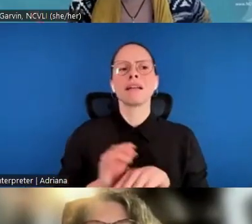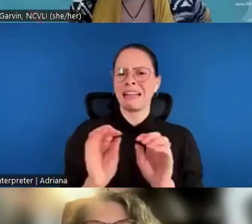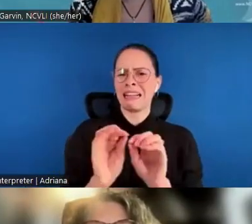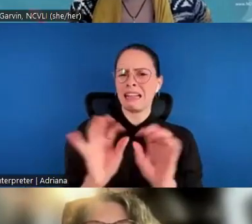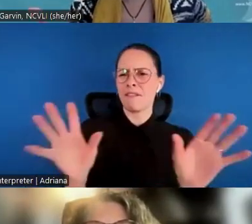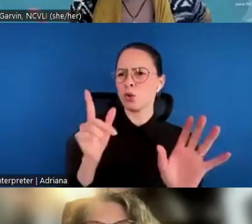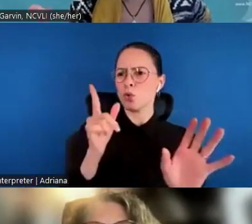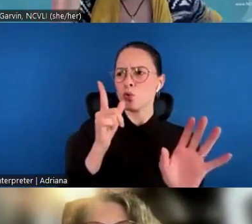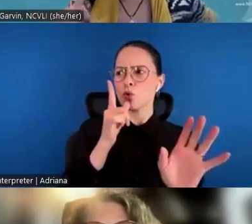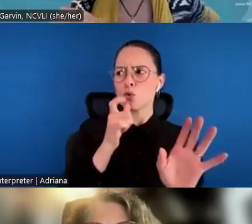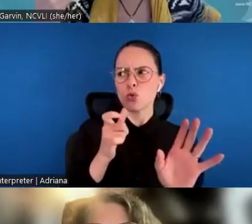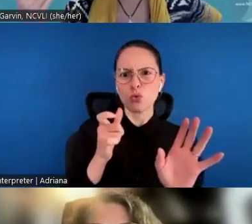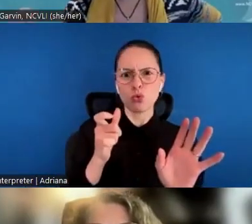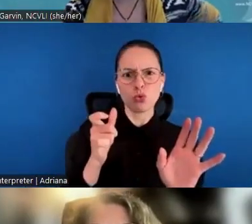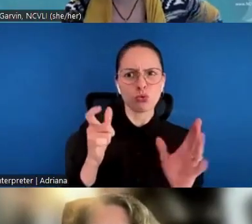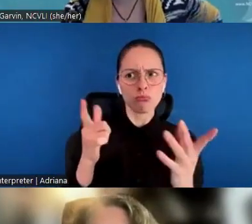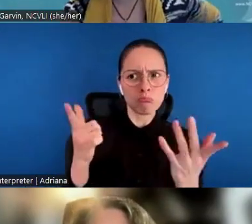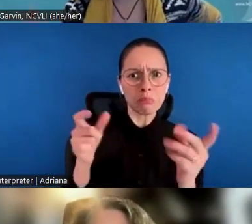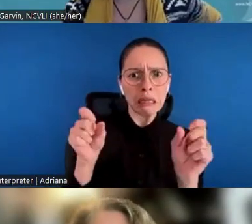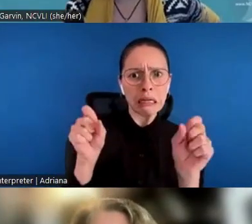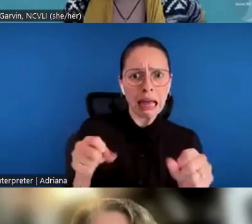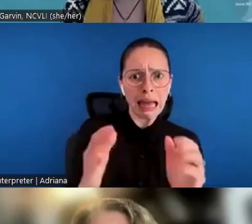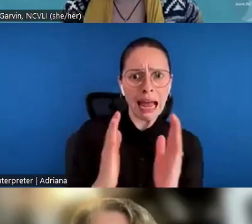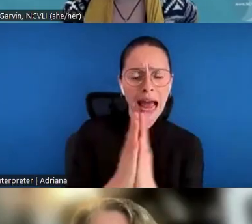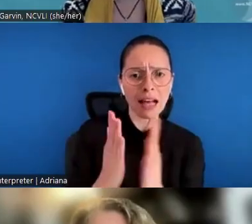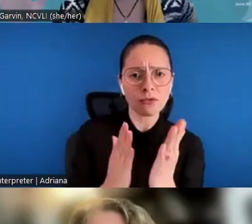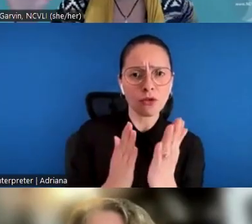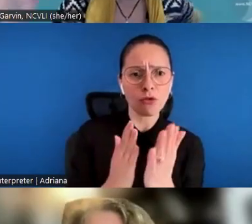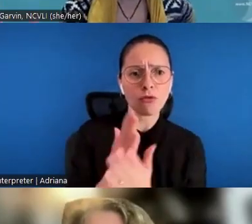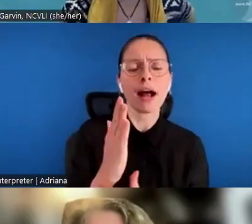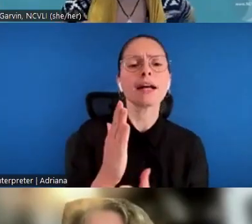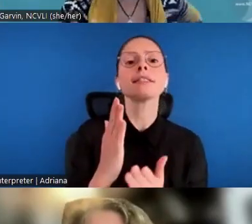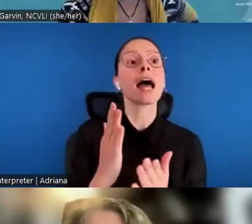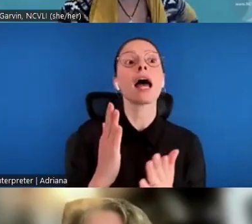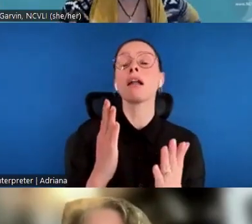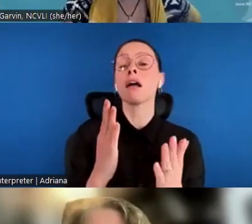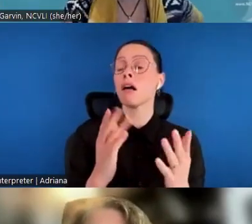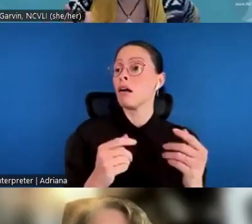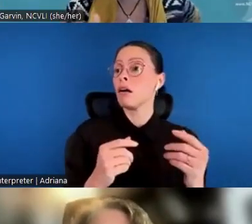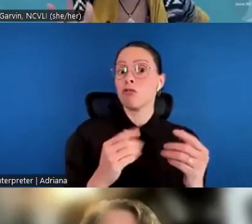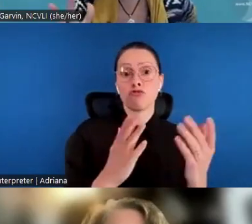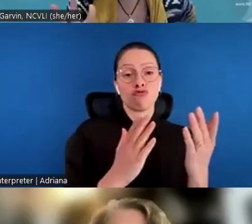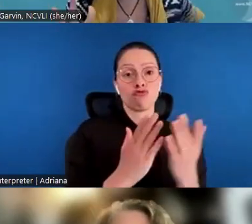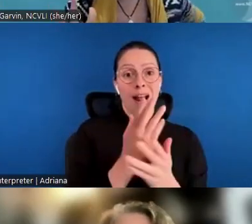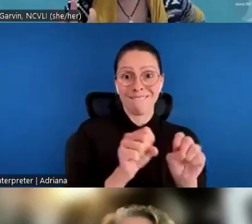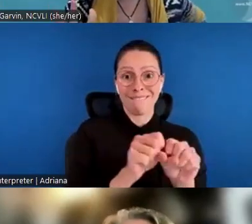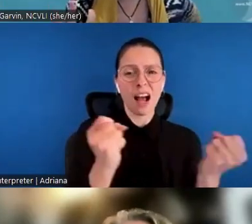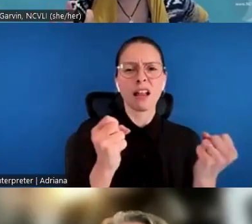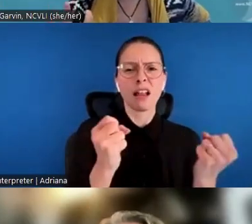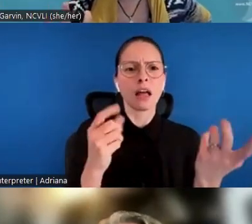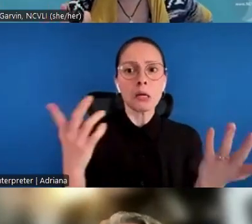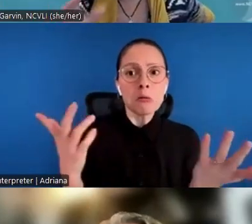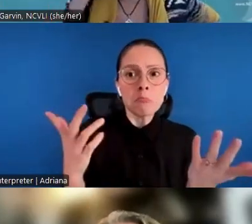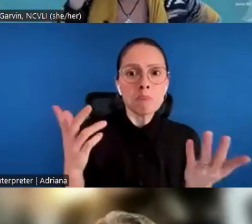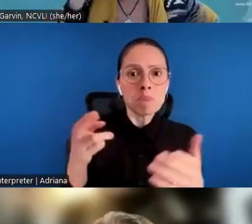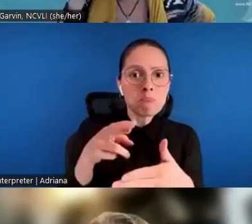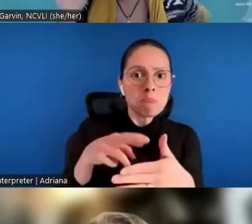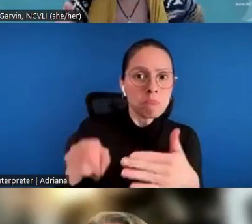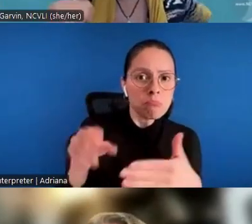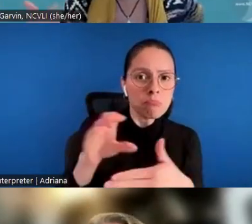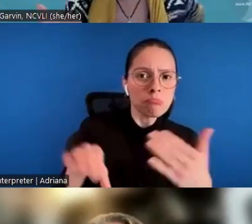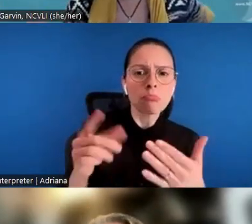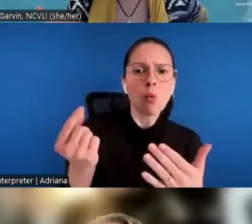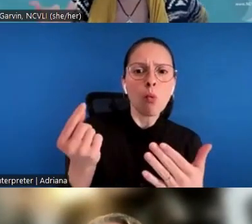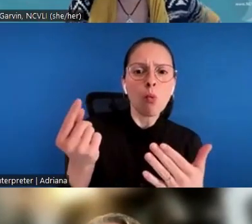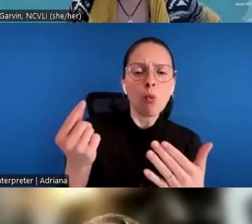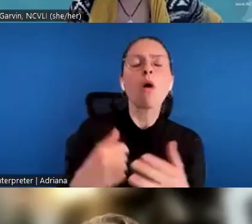for the rights and what happens if a right is violated. So that led to really the year 2004, when the